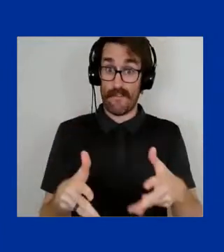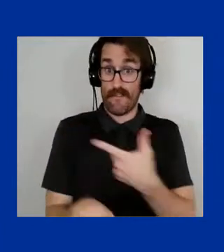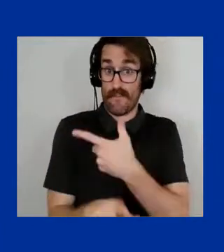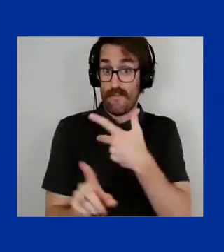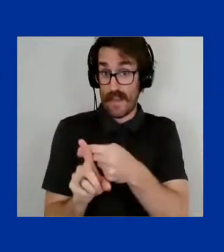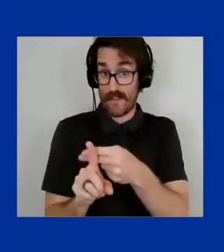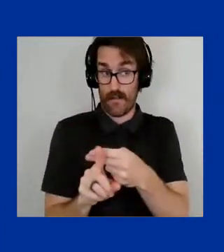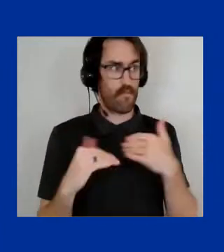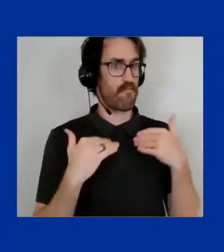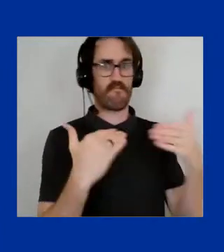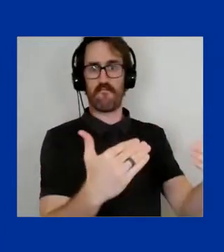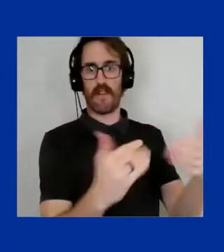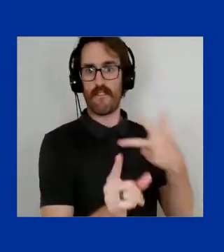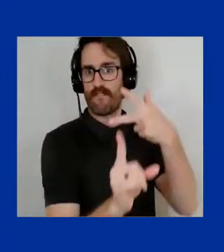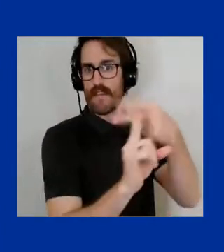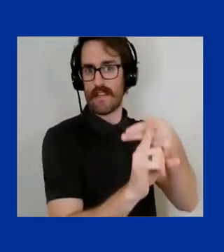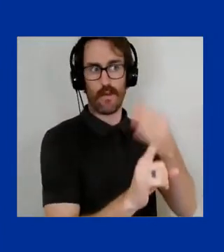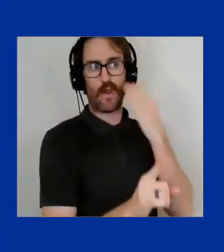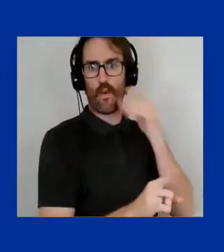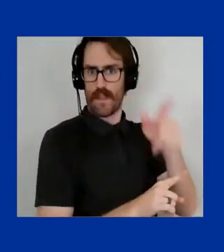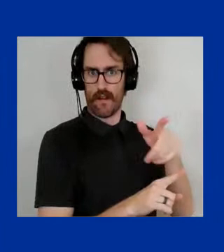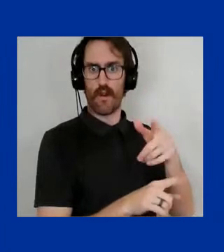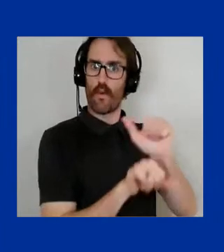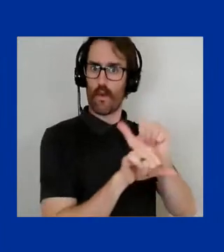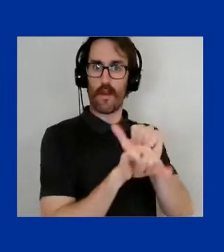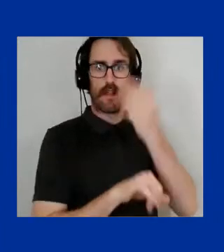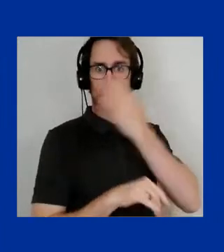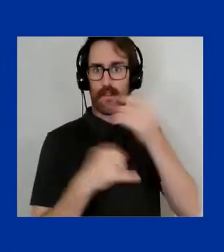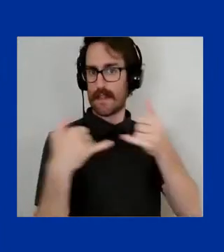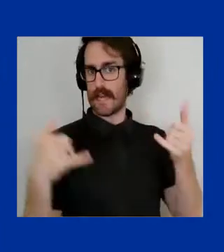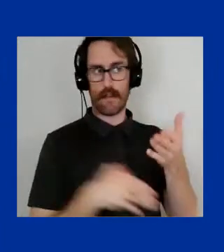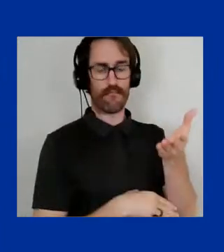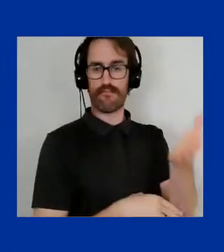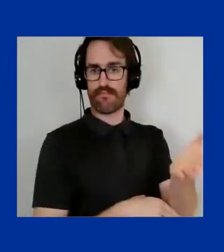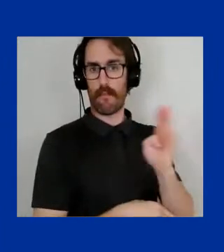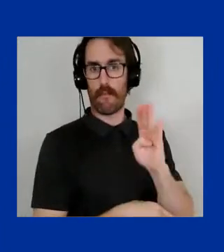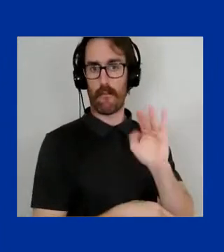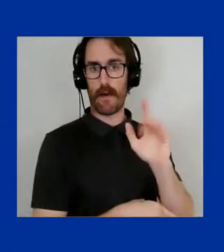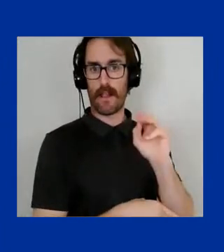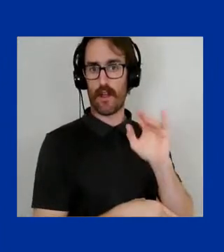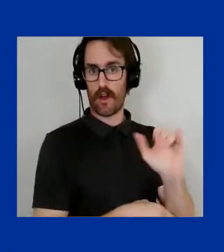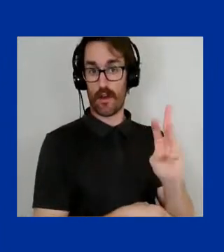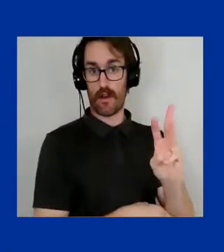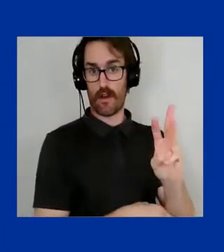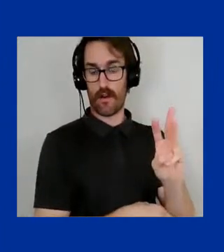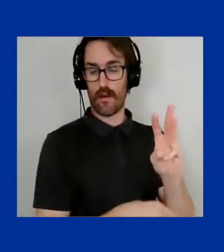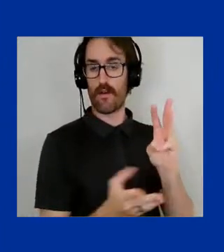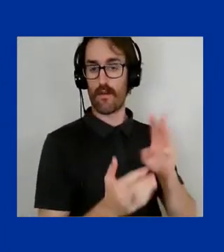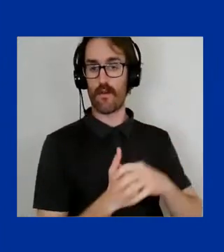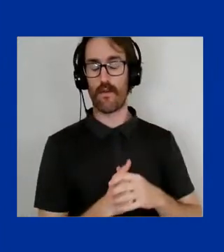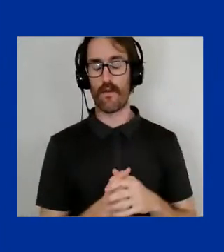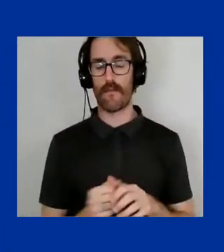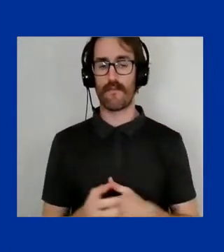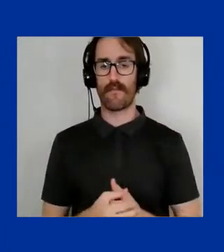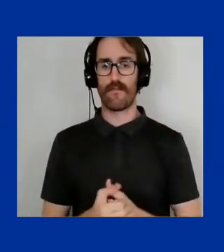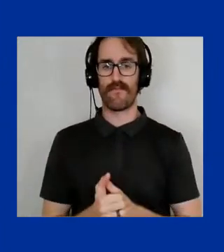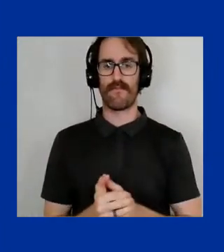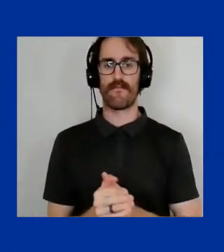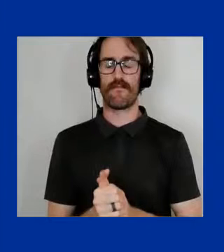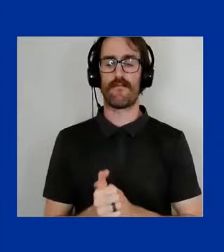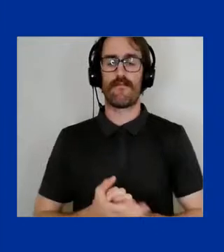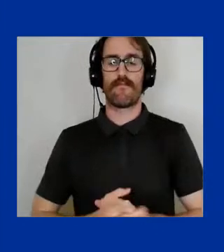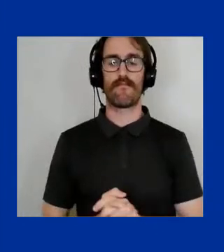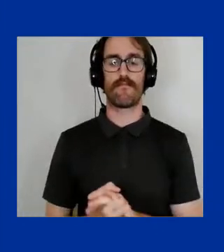recognized they're on the front line. So, you know, like we've been telling earlier, and we had colleagues,